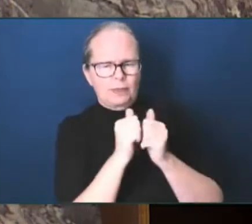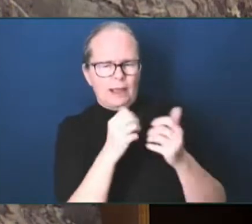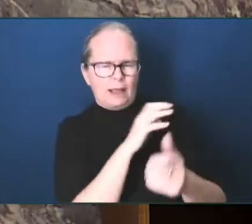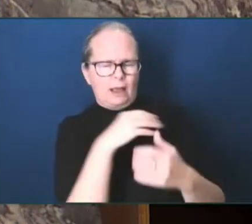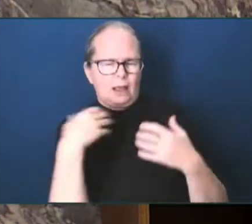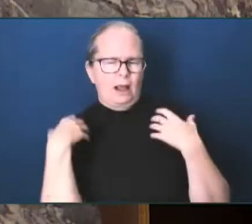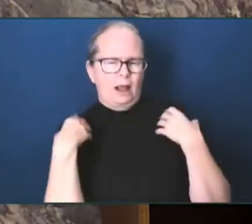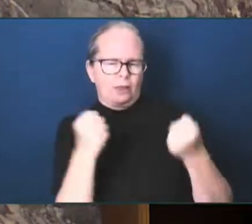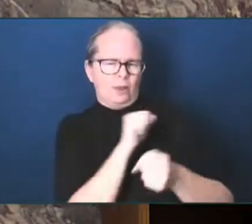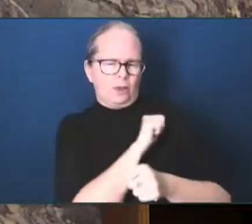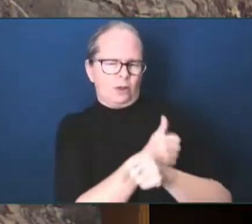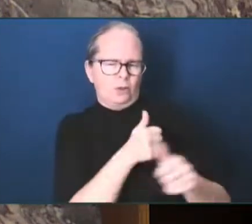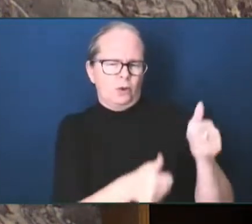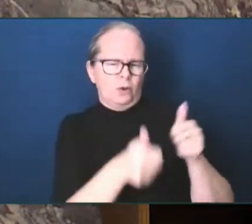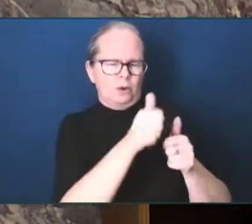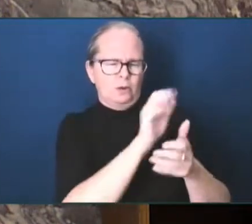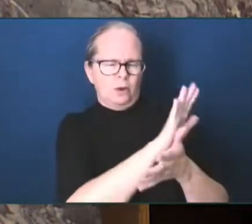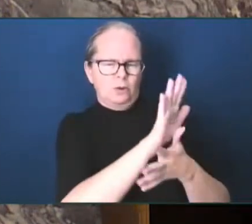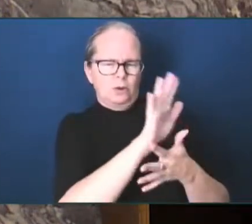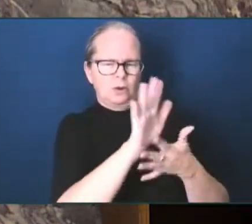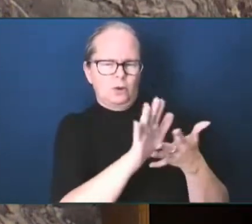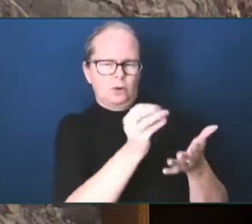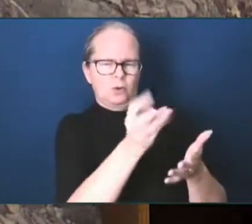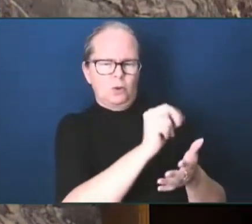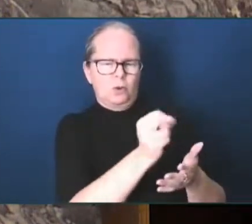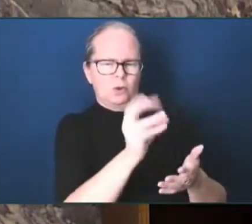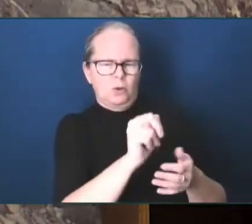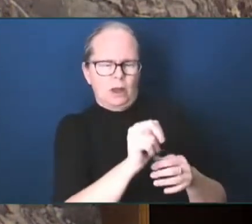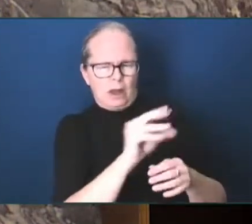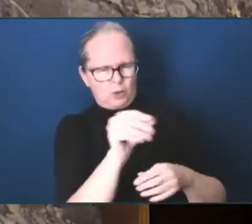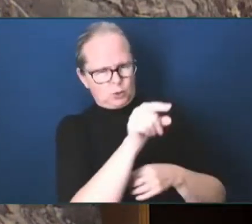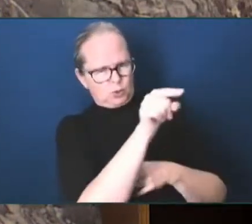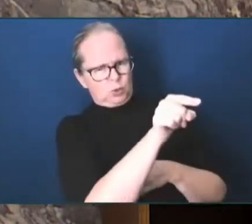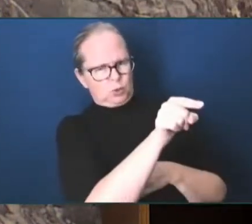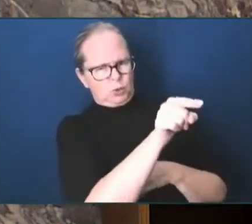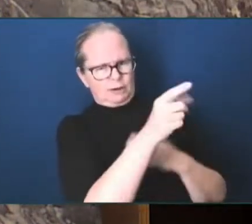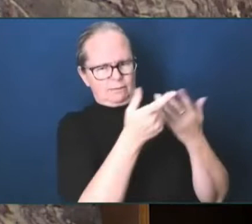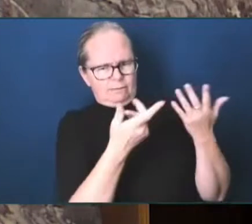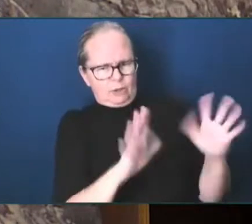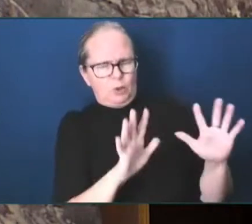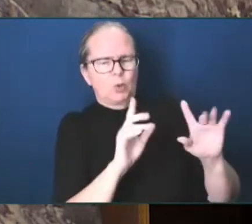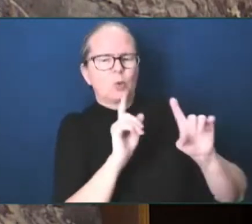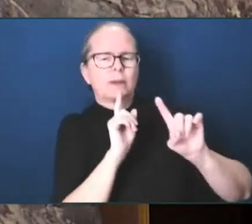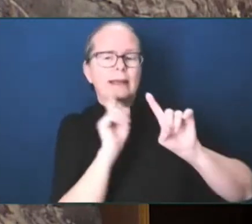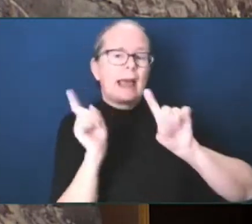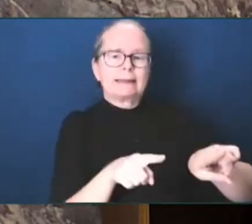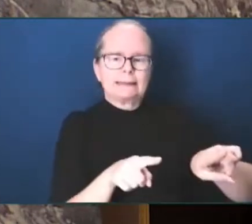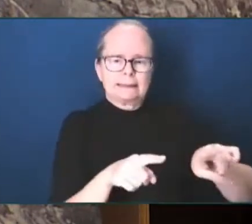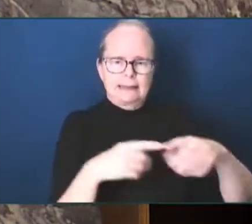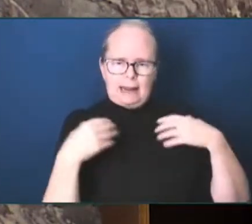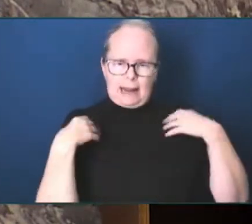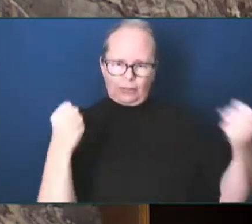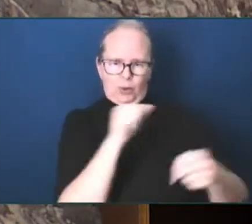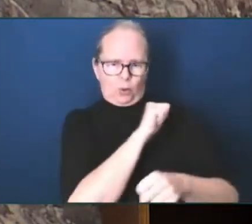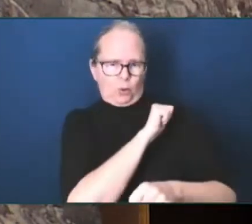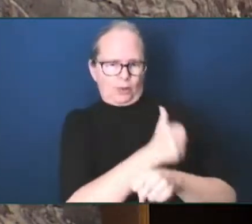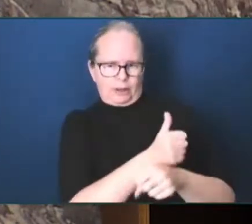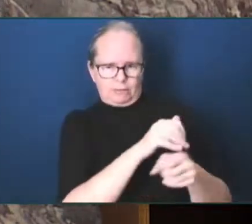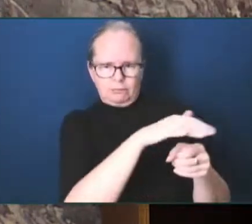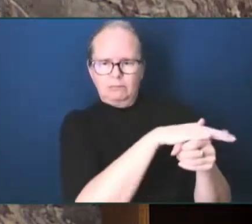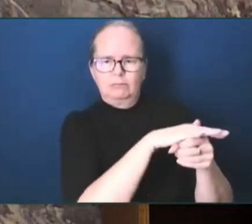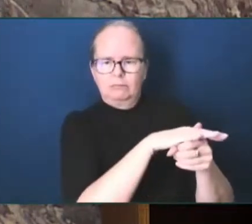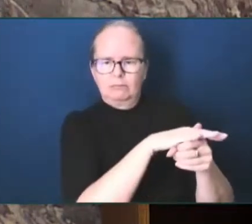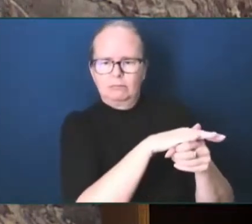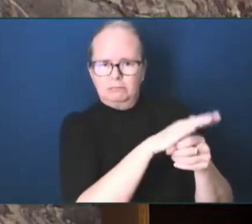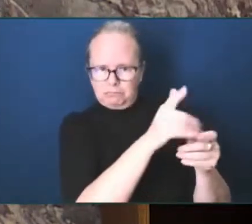she actually has inserted herself and directed a health authority over here to do something, but won't provide the